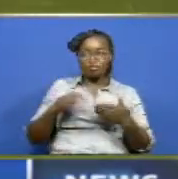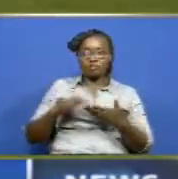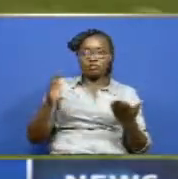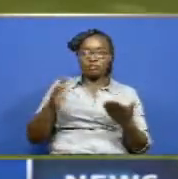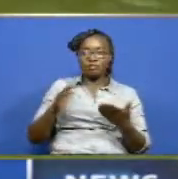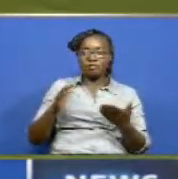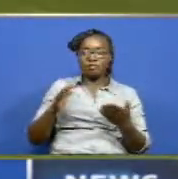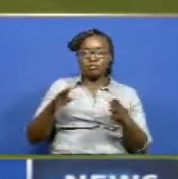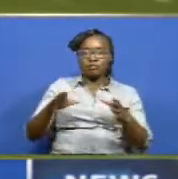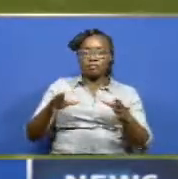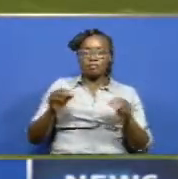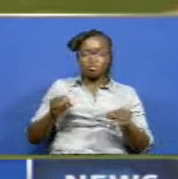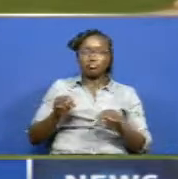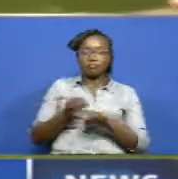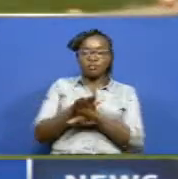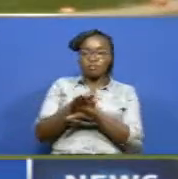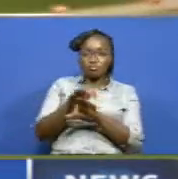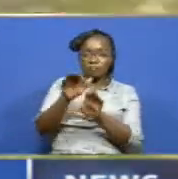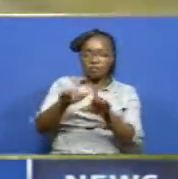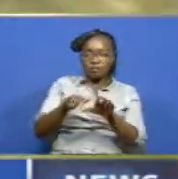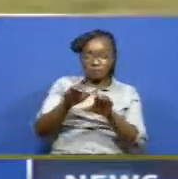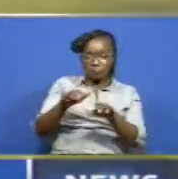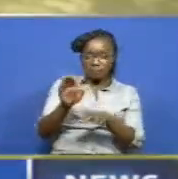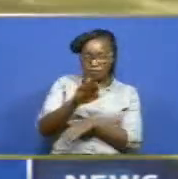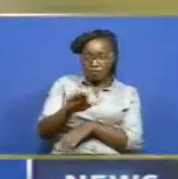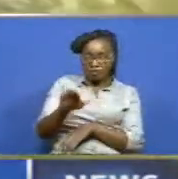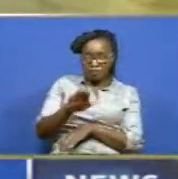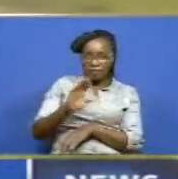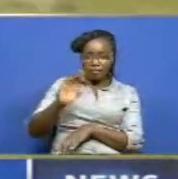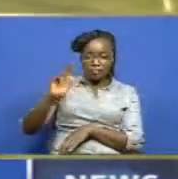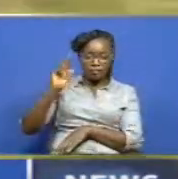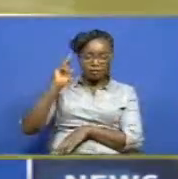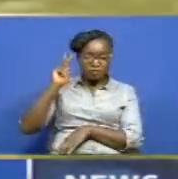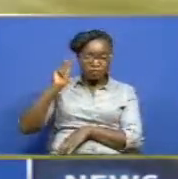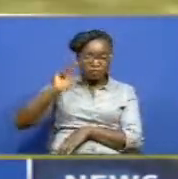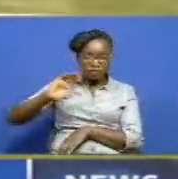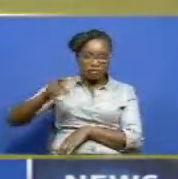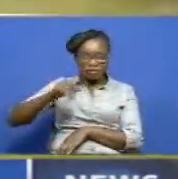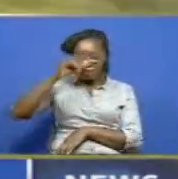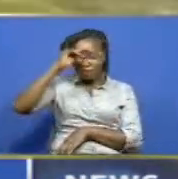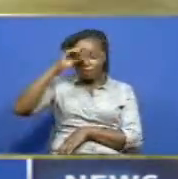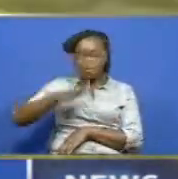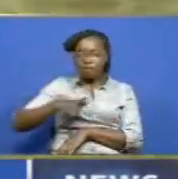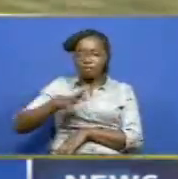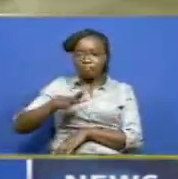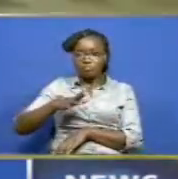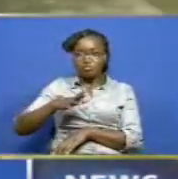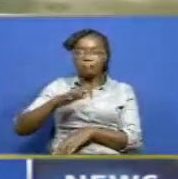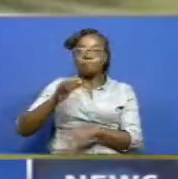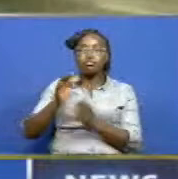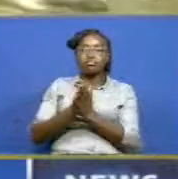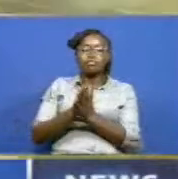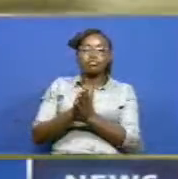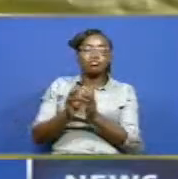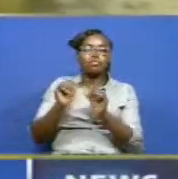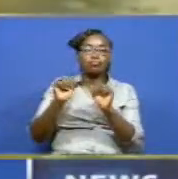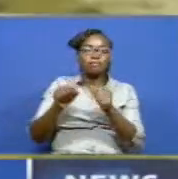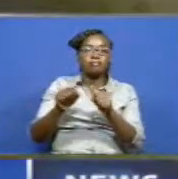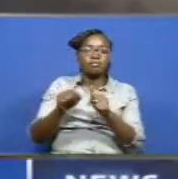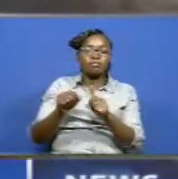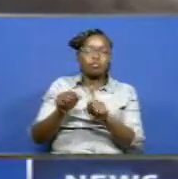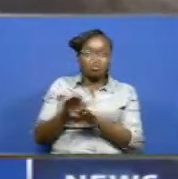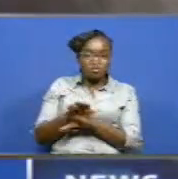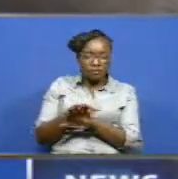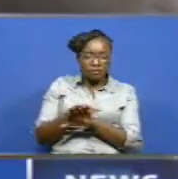fish farming in the area. Kisii County Governor James Ongwae said the initiative was attainable following the construction of fish